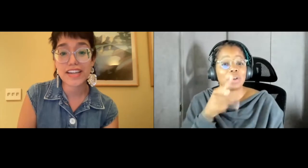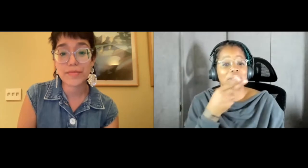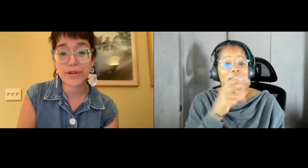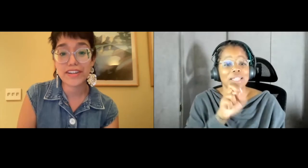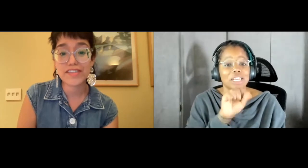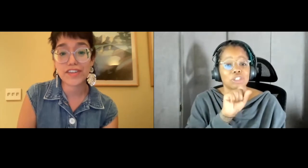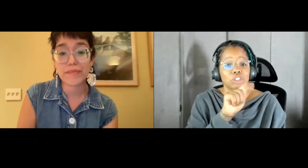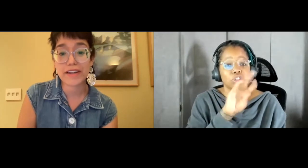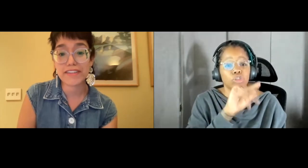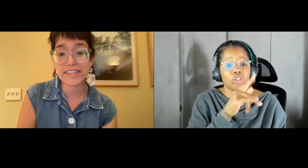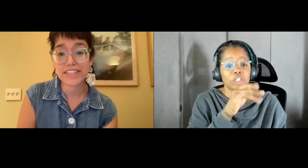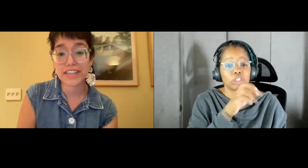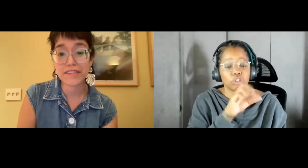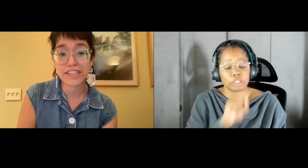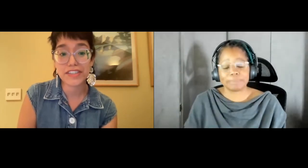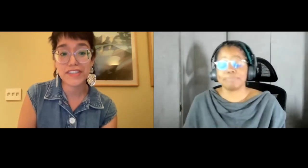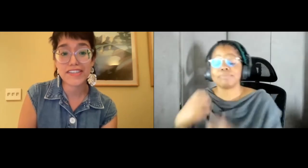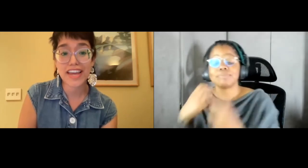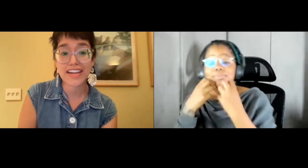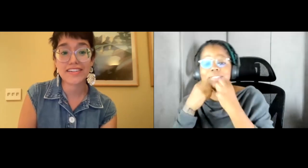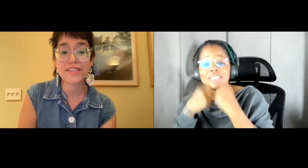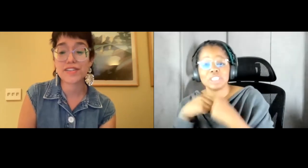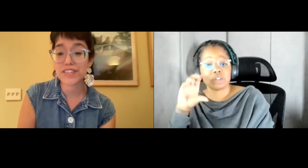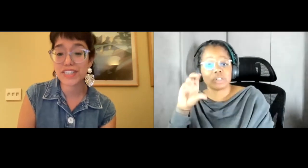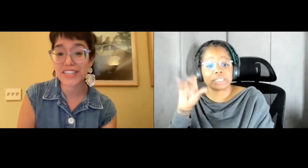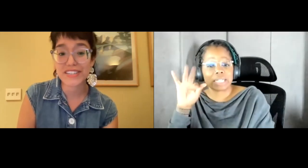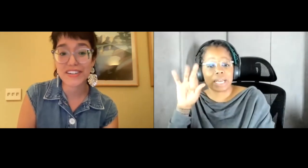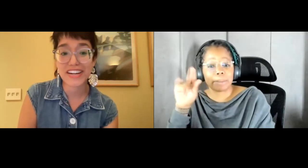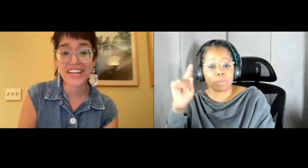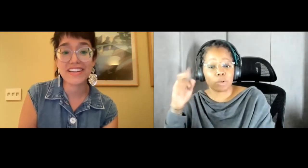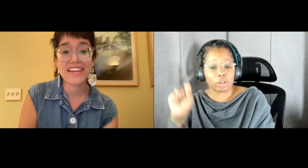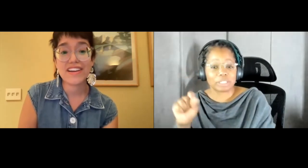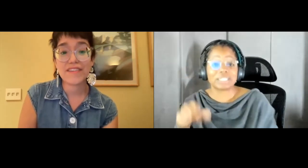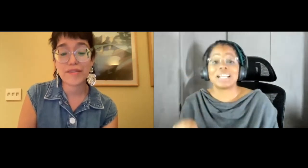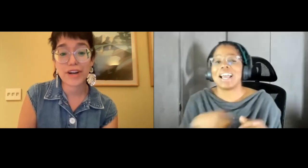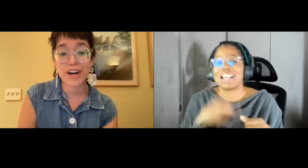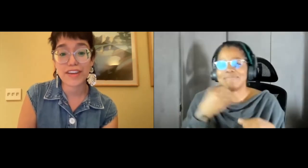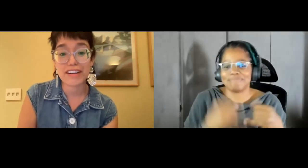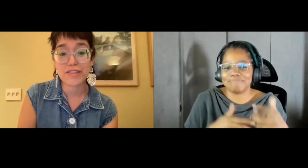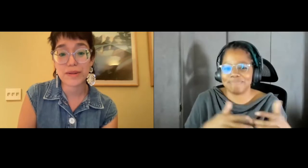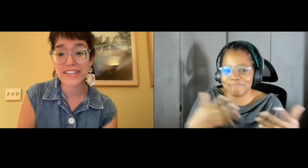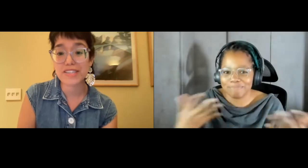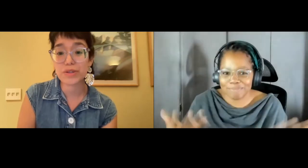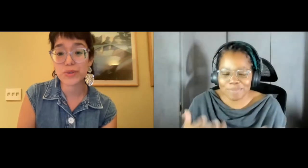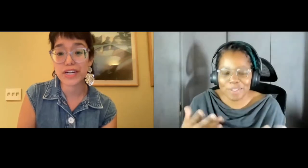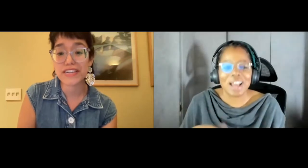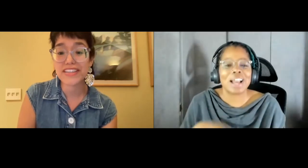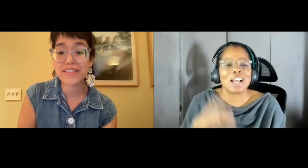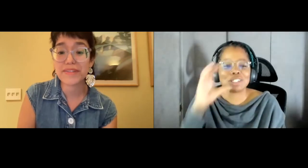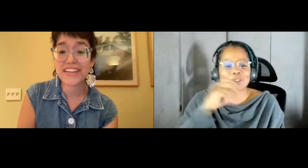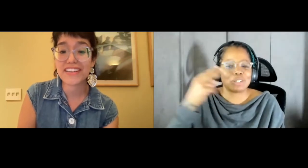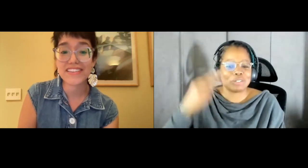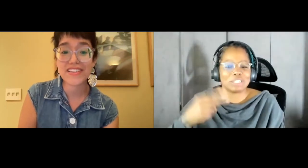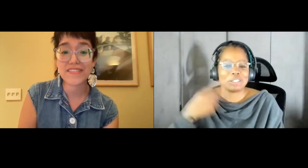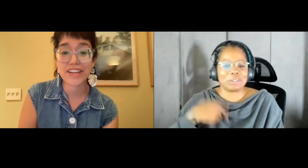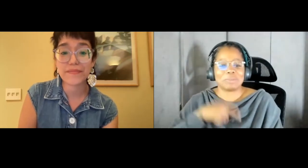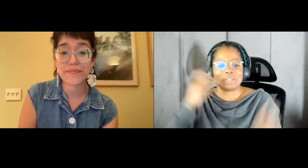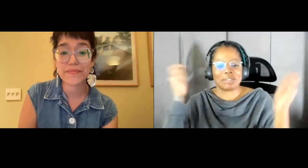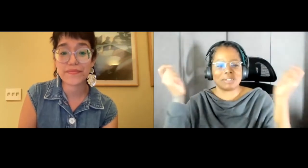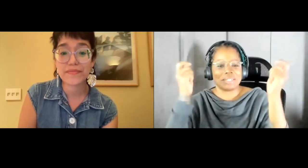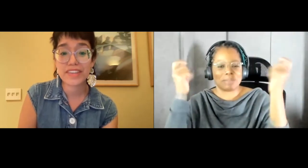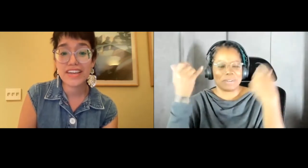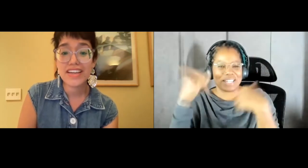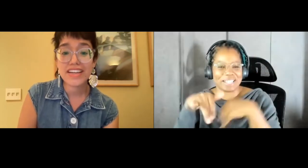Dear Cyborgs from FSG Originals, and Search History from Coffee House Press, which we are celebrating this